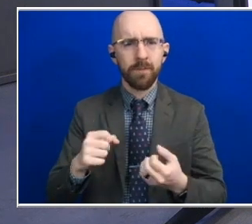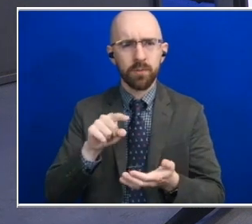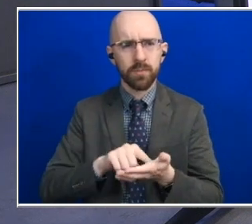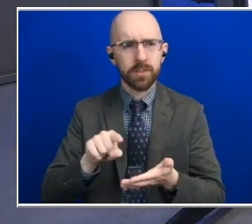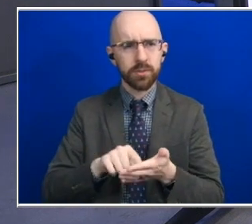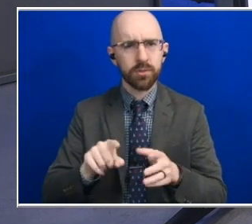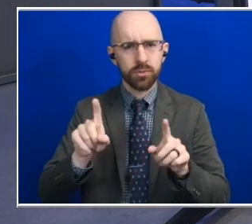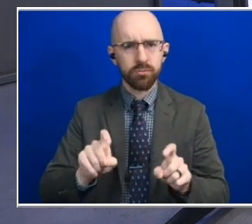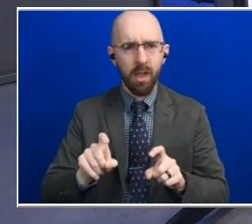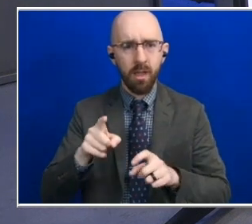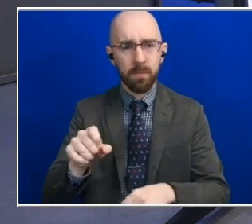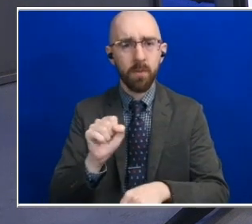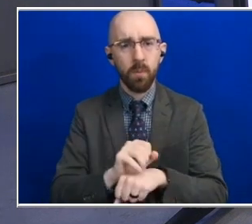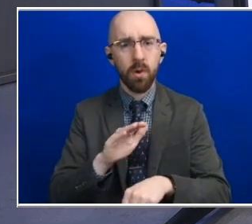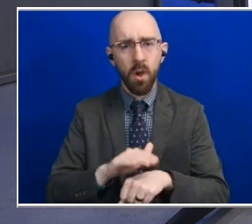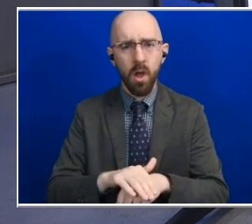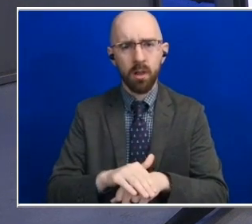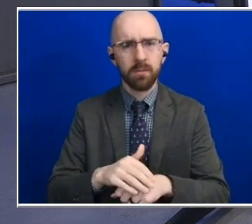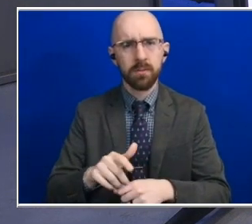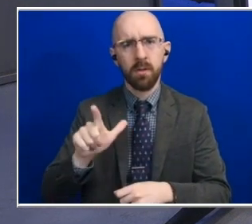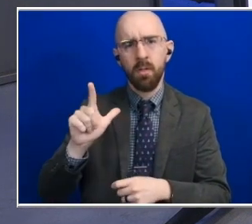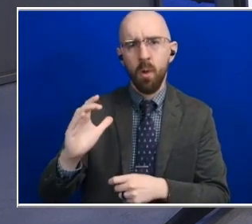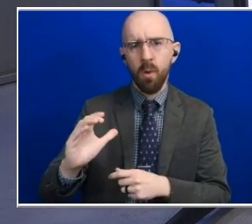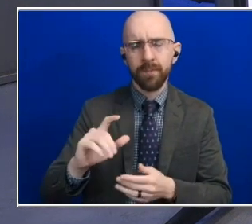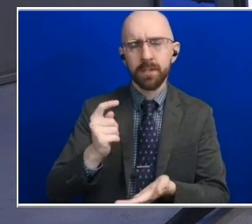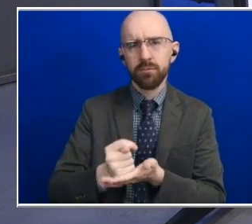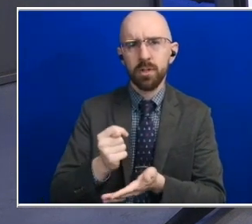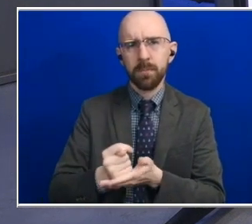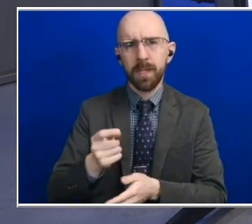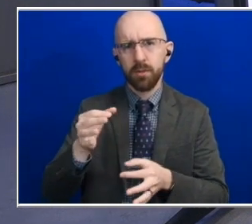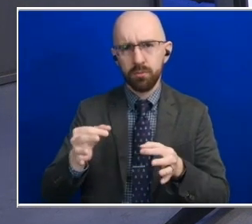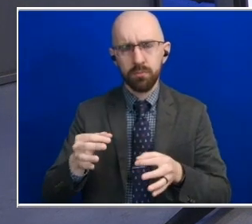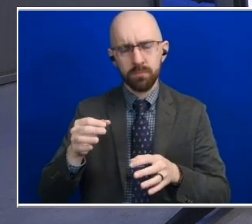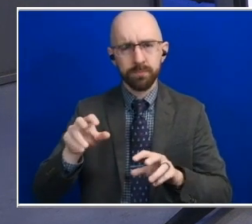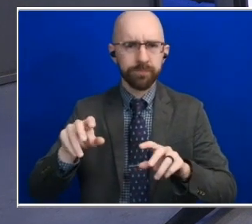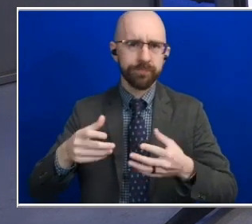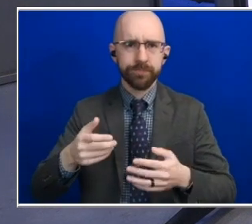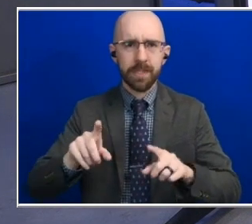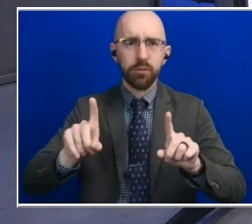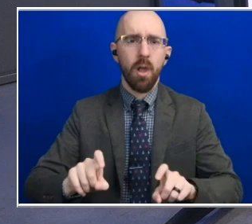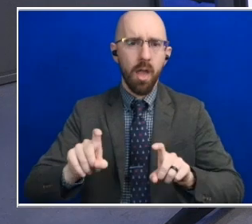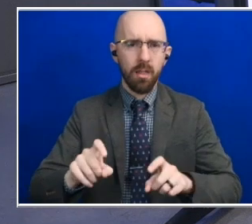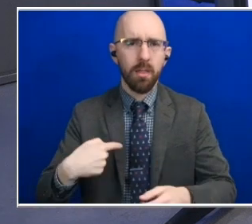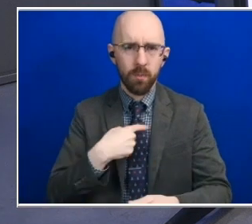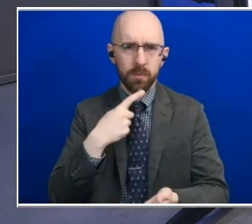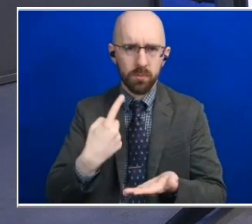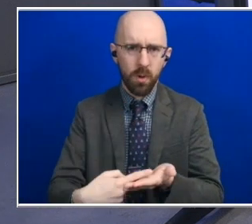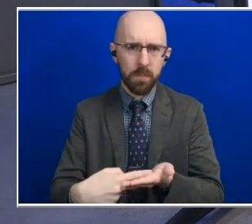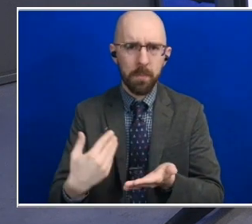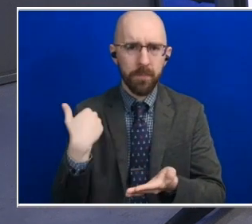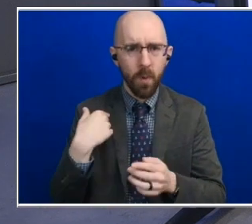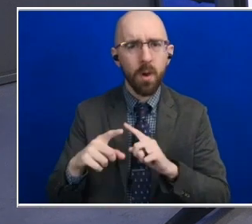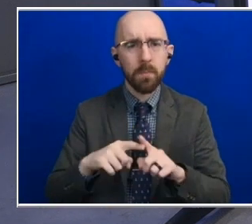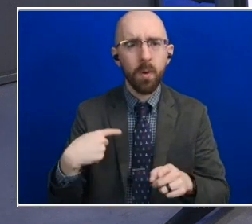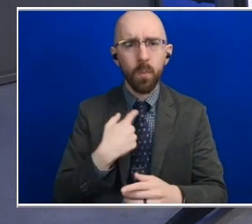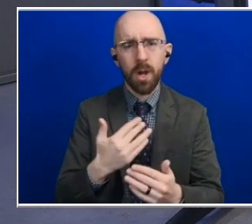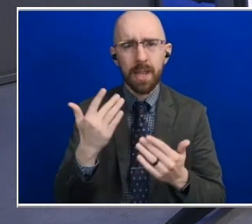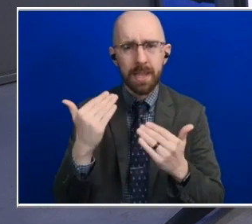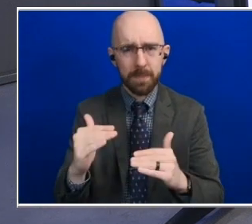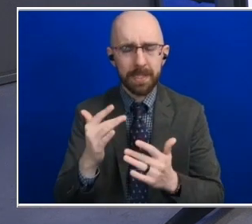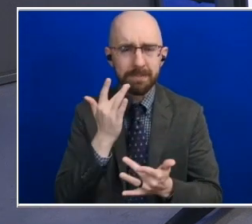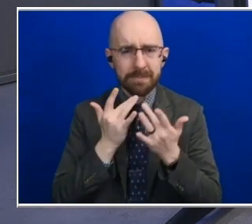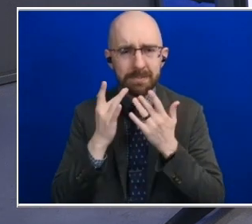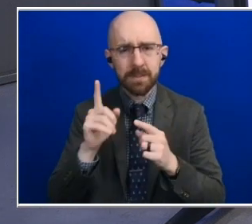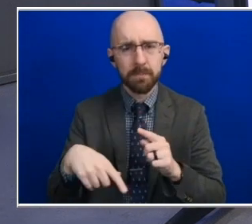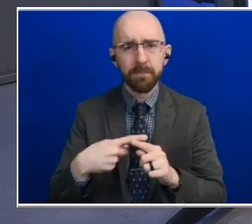on a series of long COVID treatment trials that we've talked about here on the program before, but we are limited on what we can say about research that's still